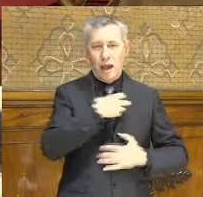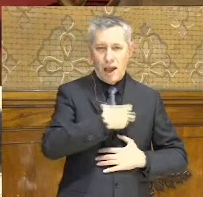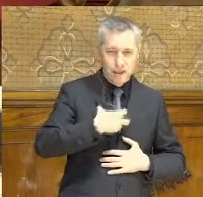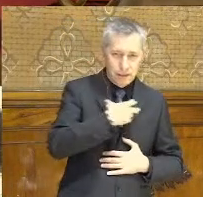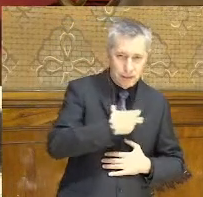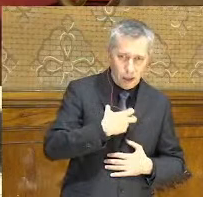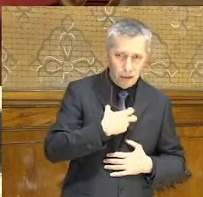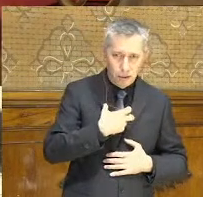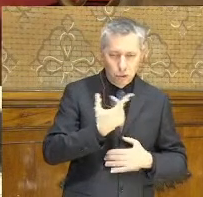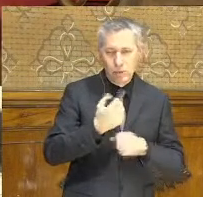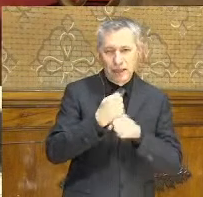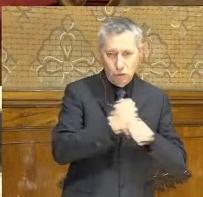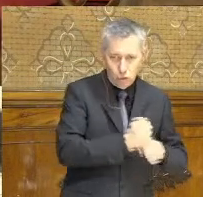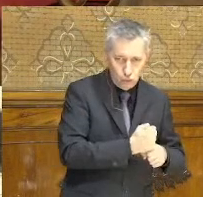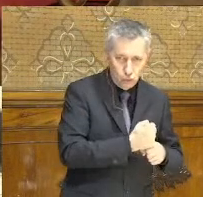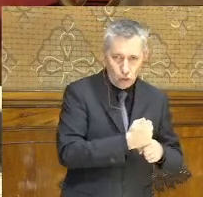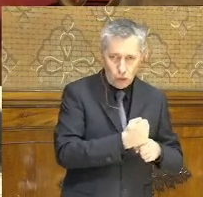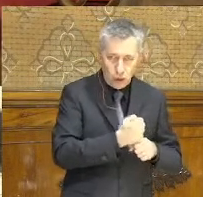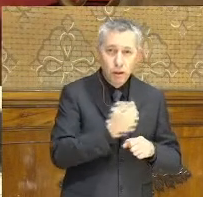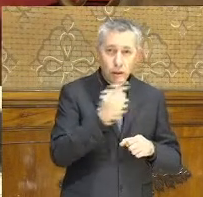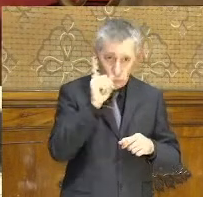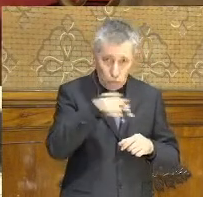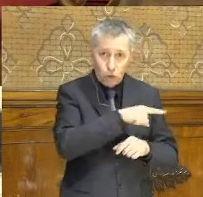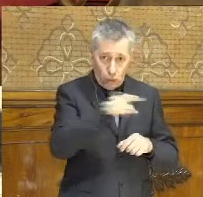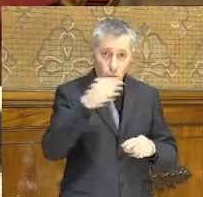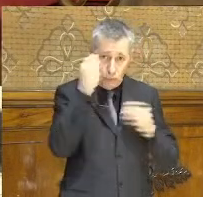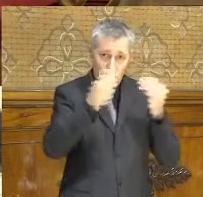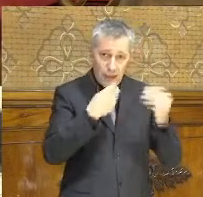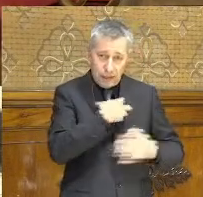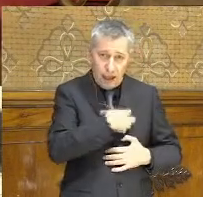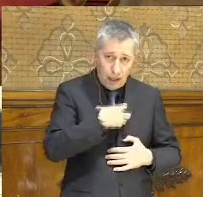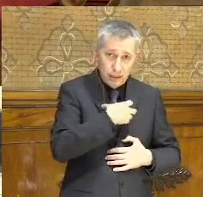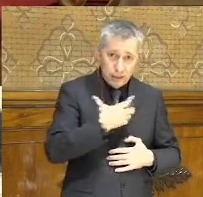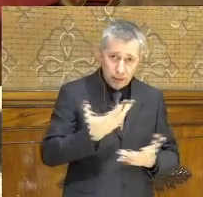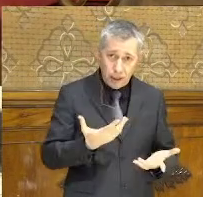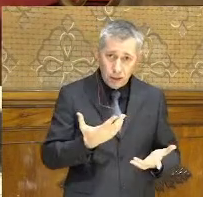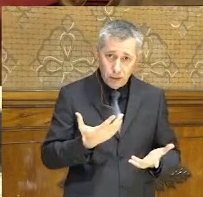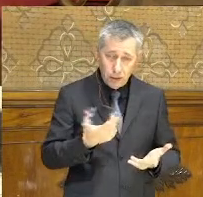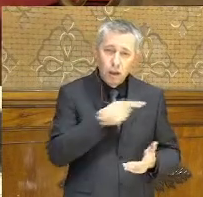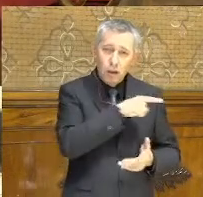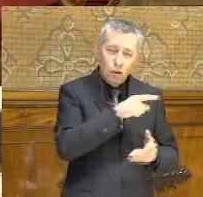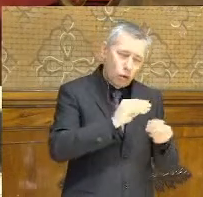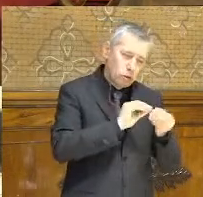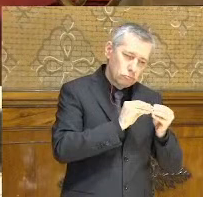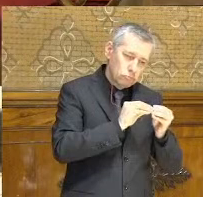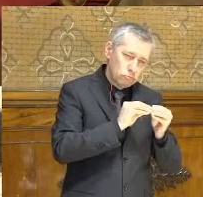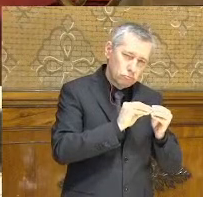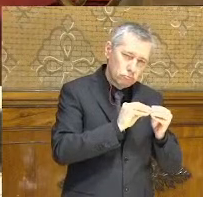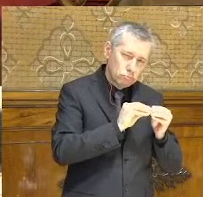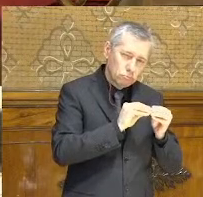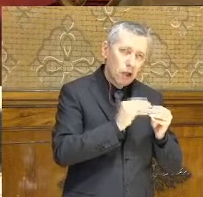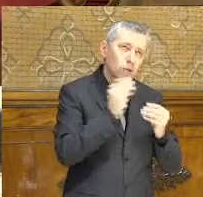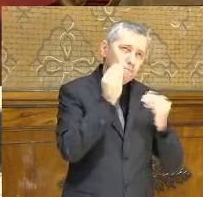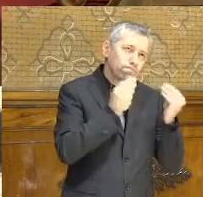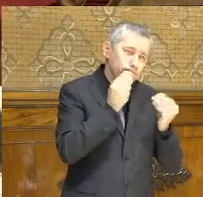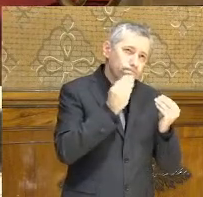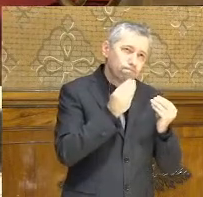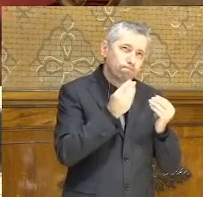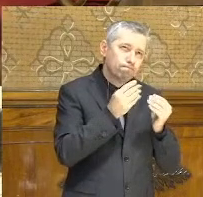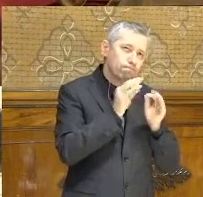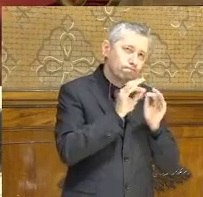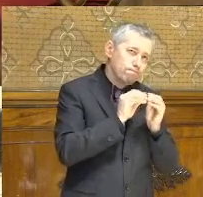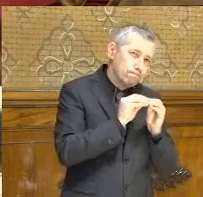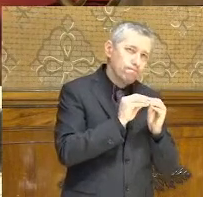this anxiety. Absolutely. Sometimes they blow it up to create such a panic that nobody wants to take in the